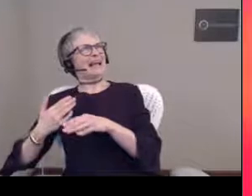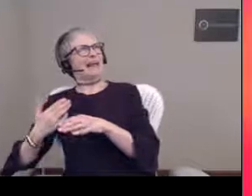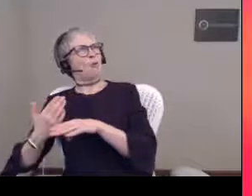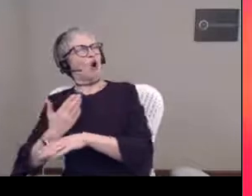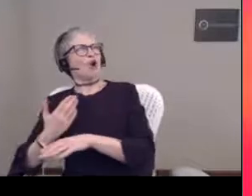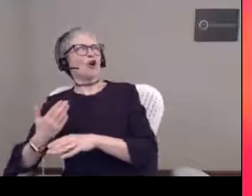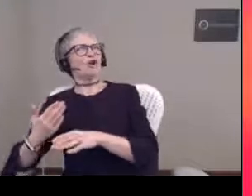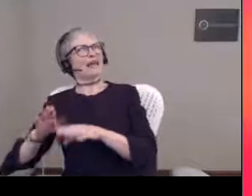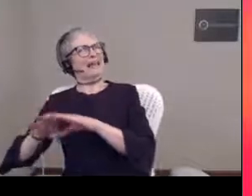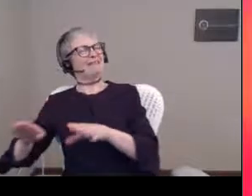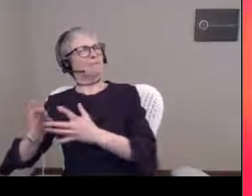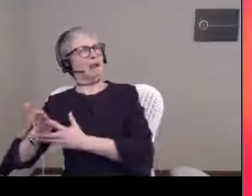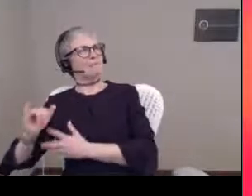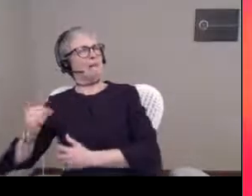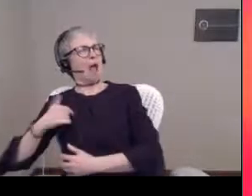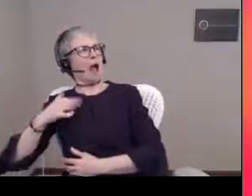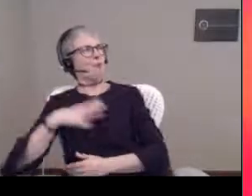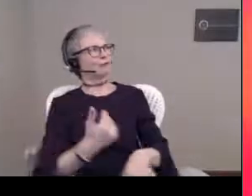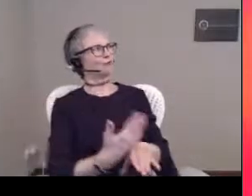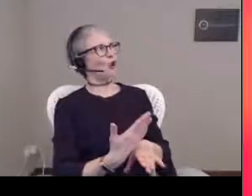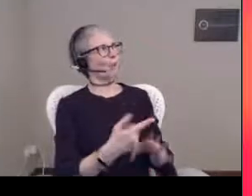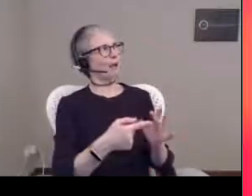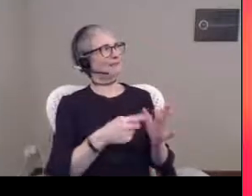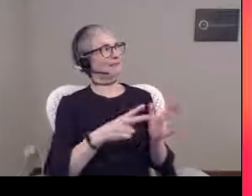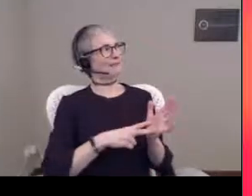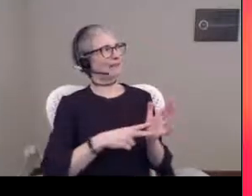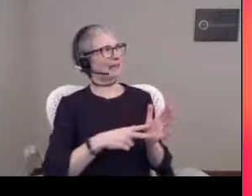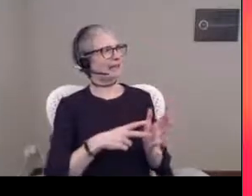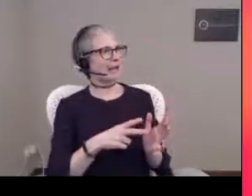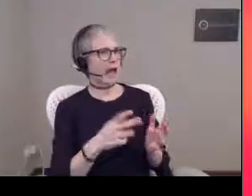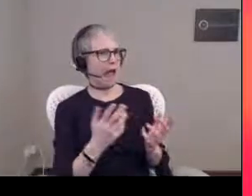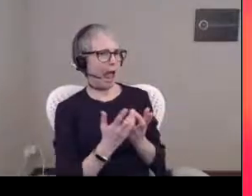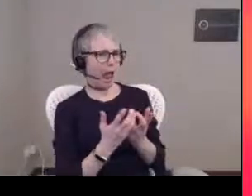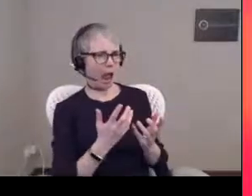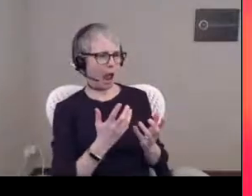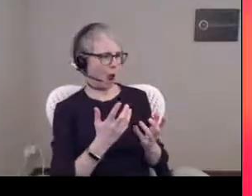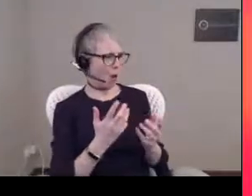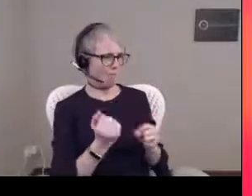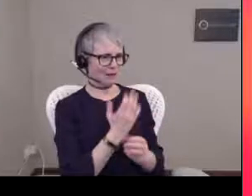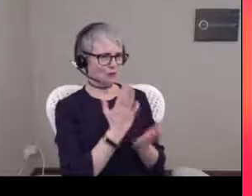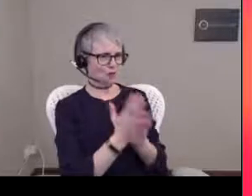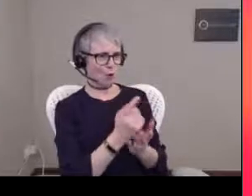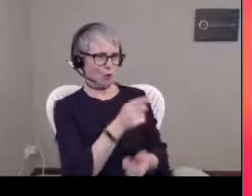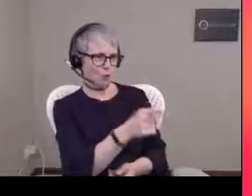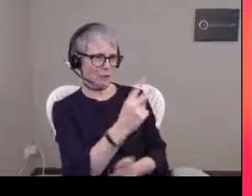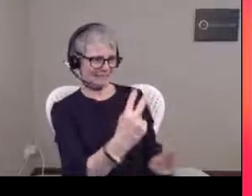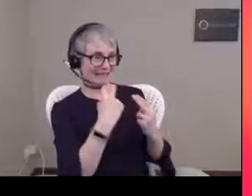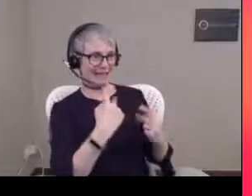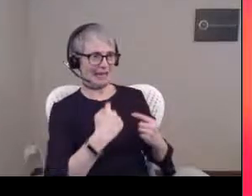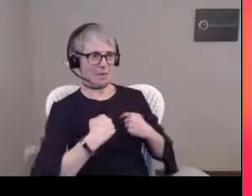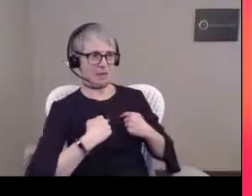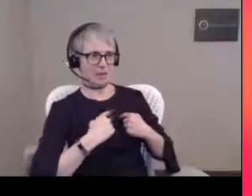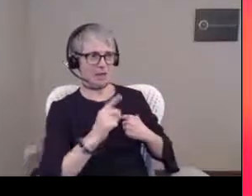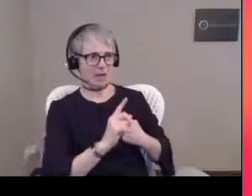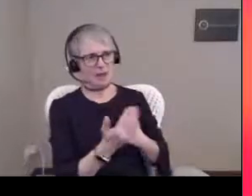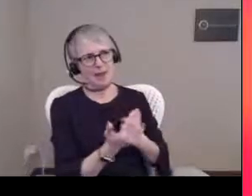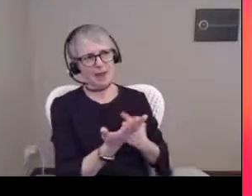do to shine? What would I need to do to stand out so that I'd be seen as a really desirable applicant?